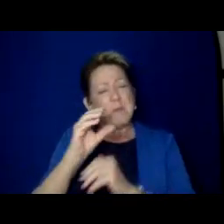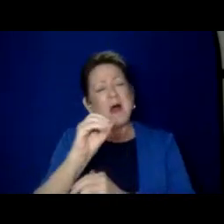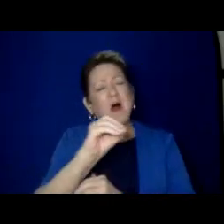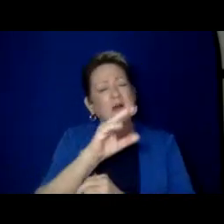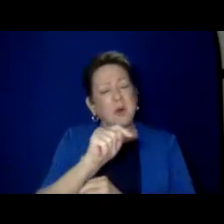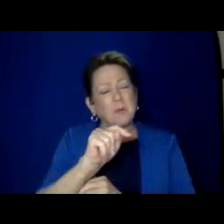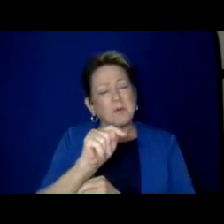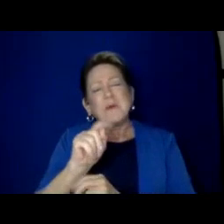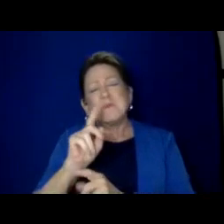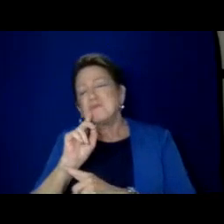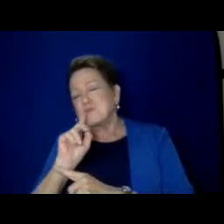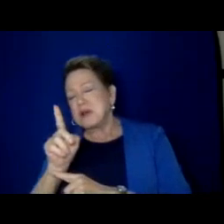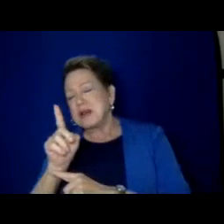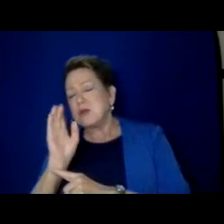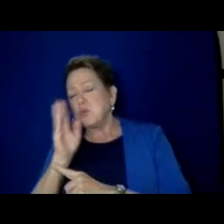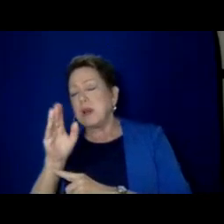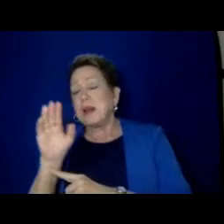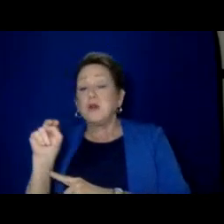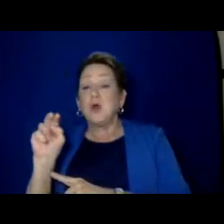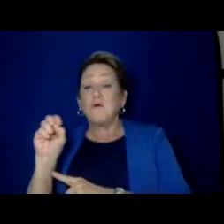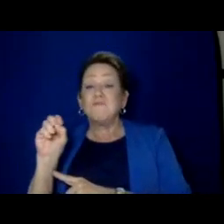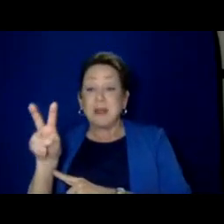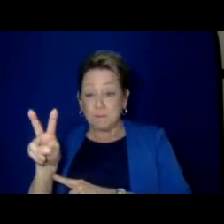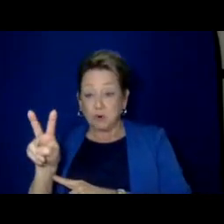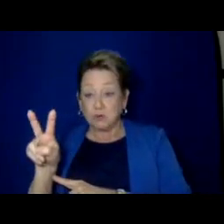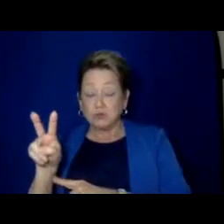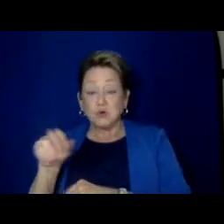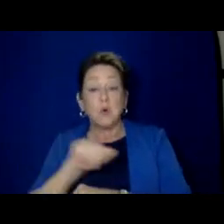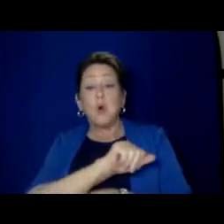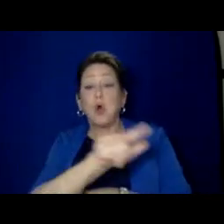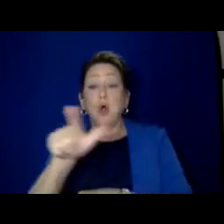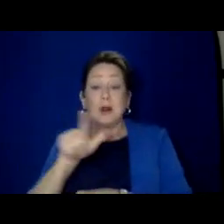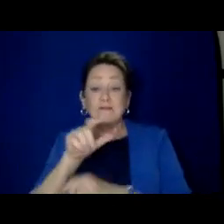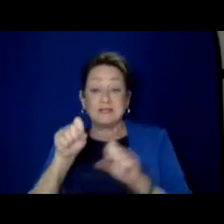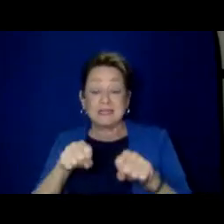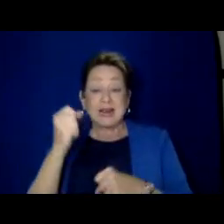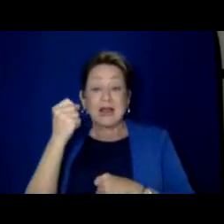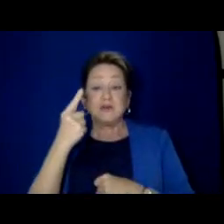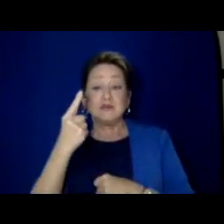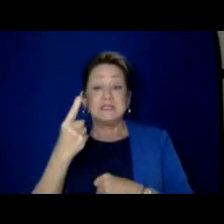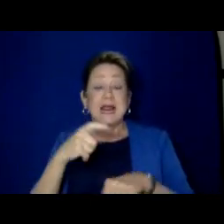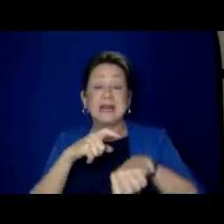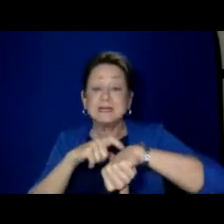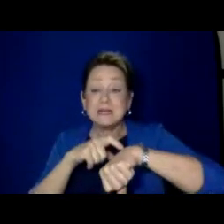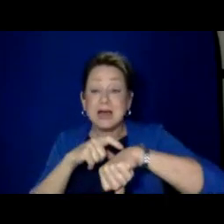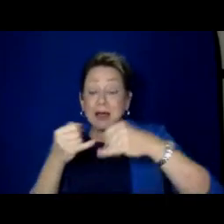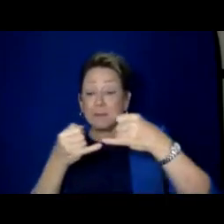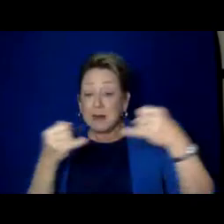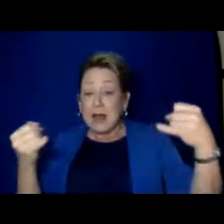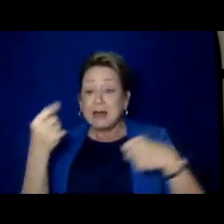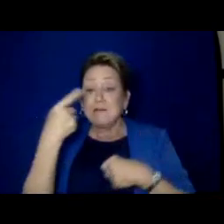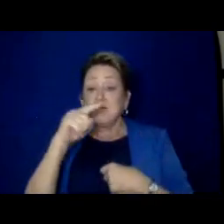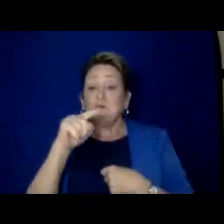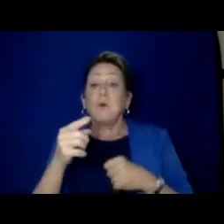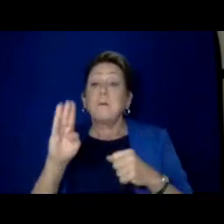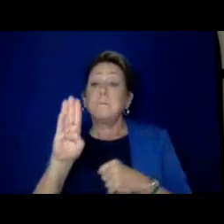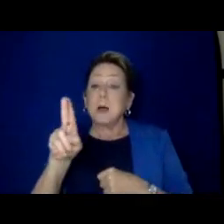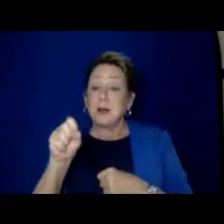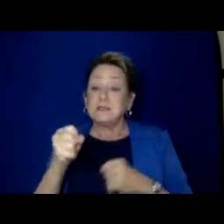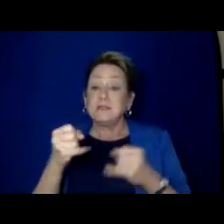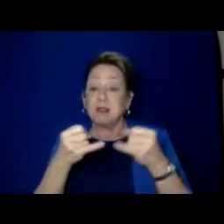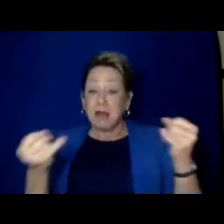more realistic, so that we can all, publicly be on the same page about what is a timeline for bus line redesign. Are we going to advance bus line redesign,